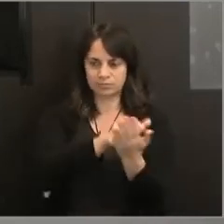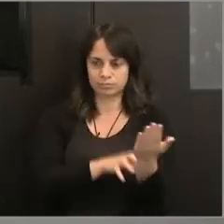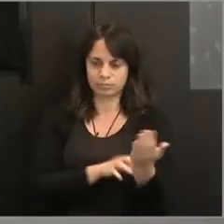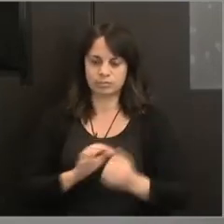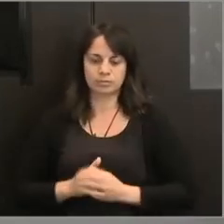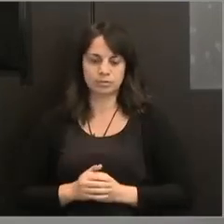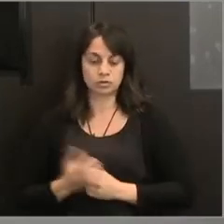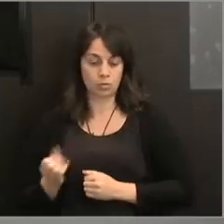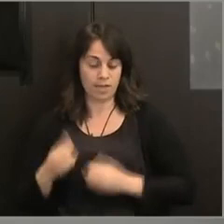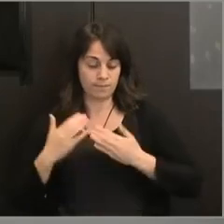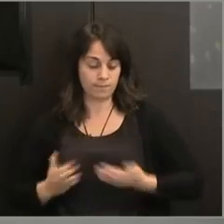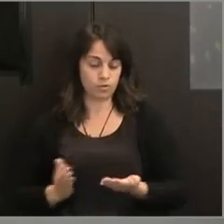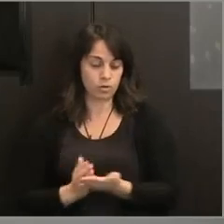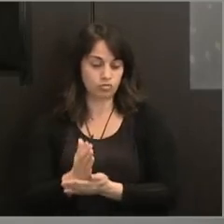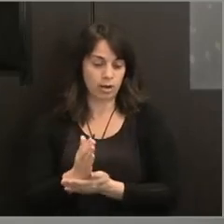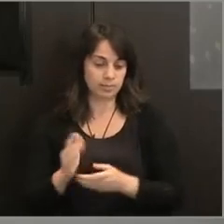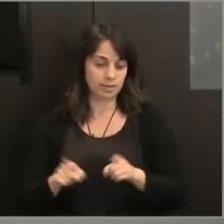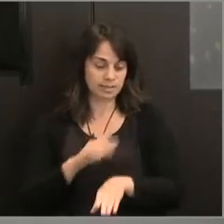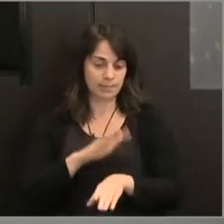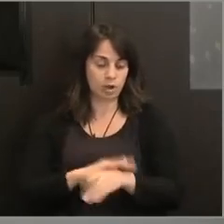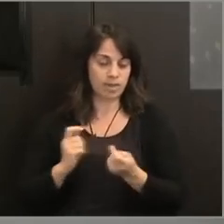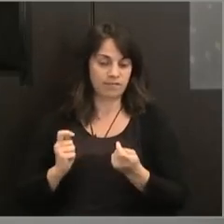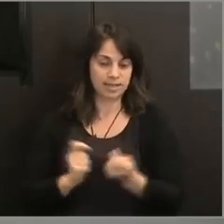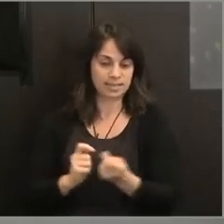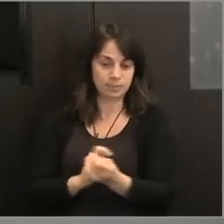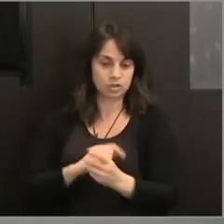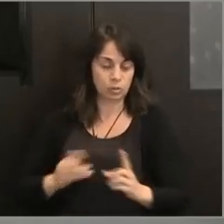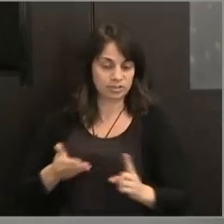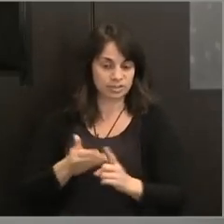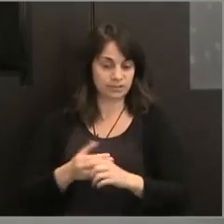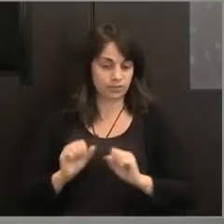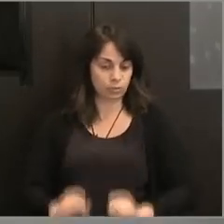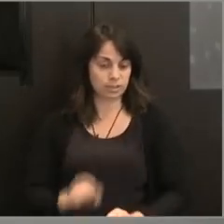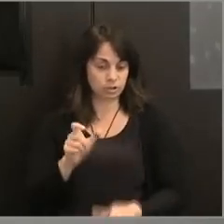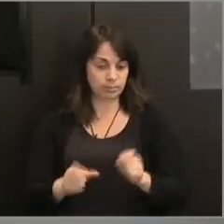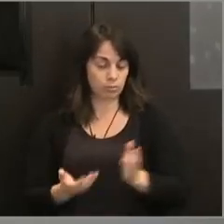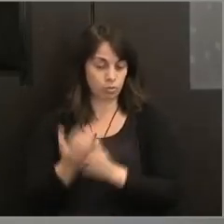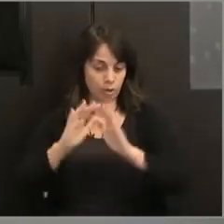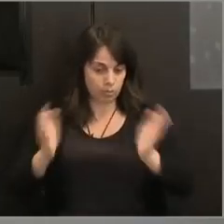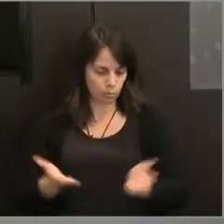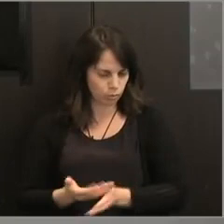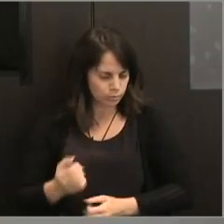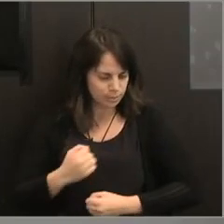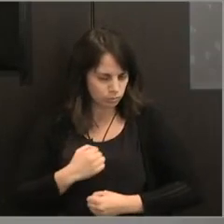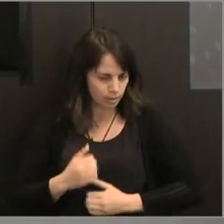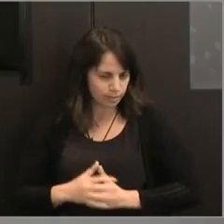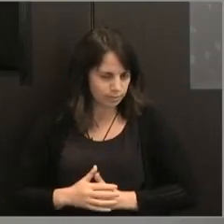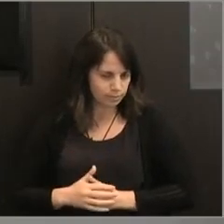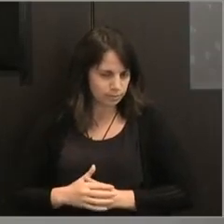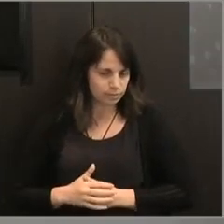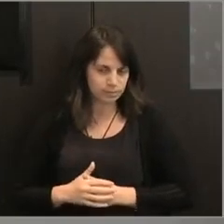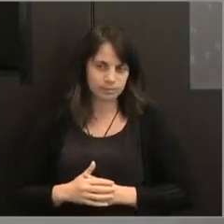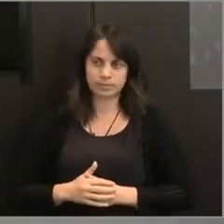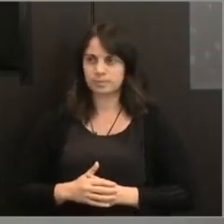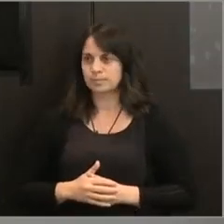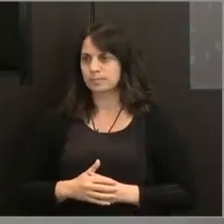are adapted and fit so that they are specific to Indigenous peoples around the world. Is that right?